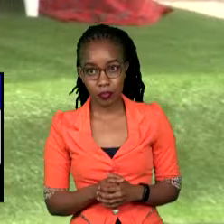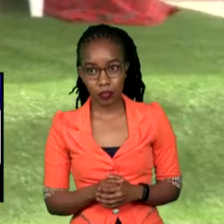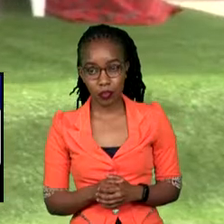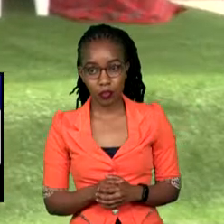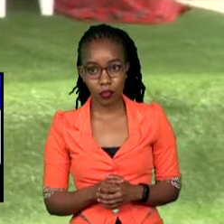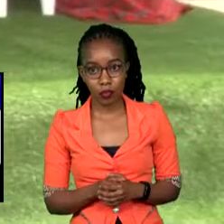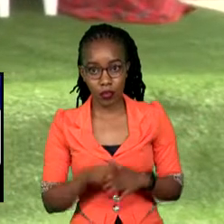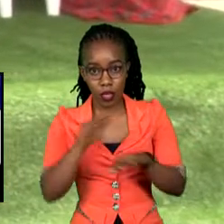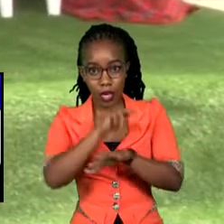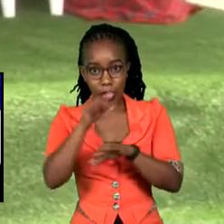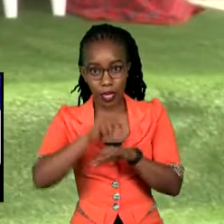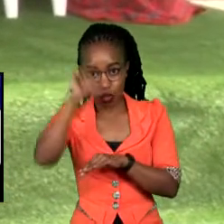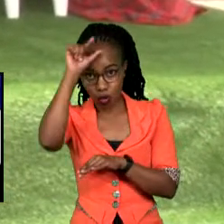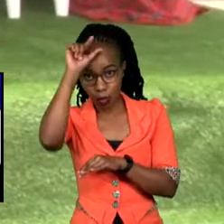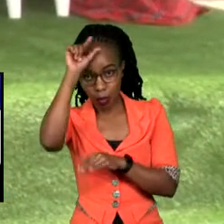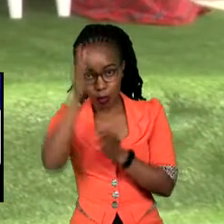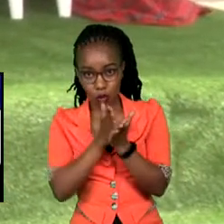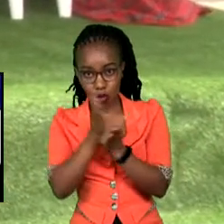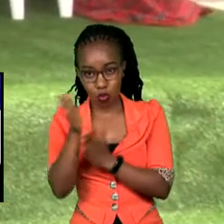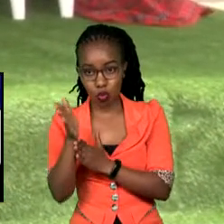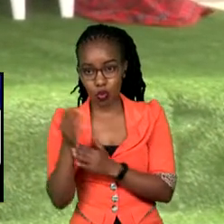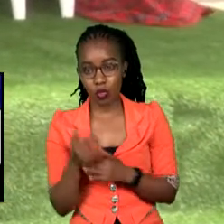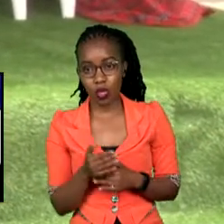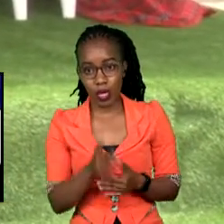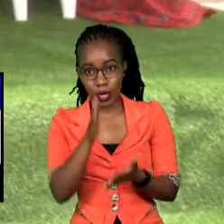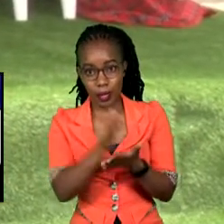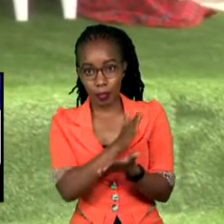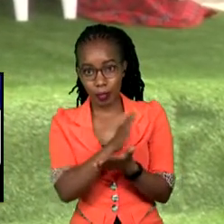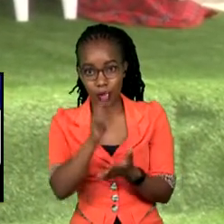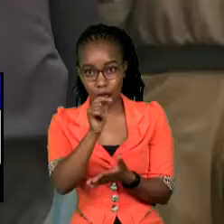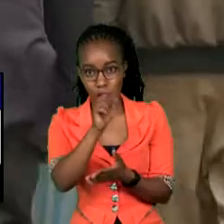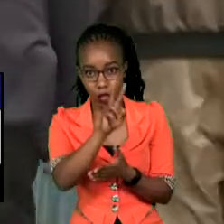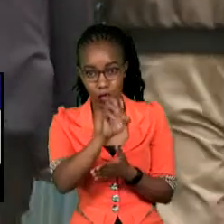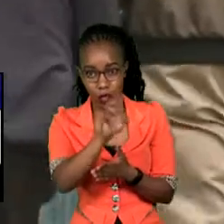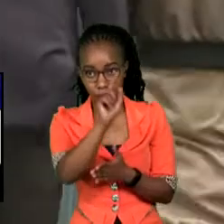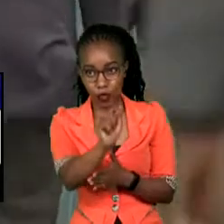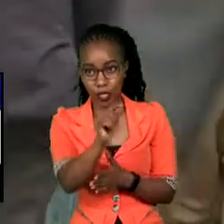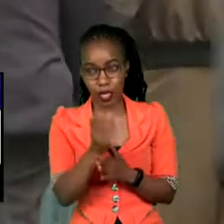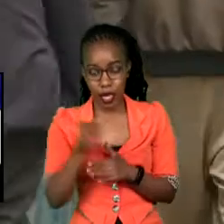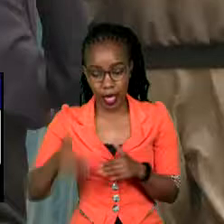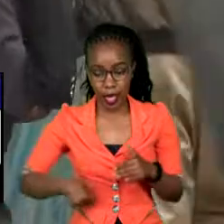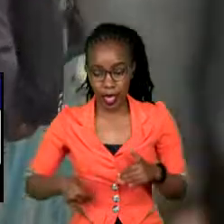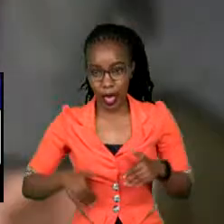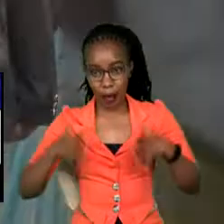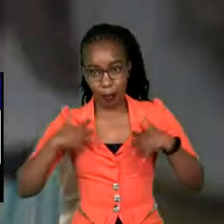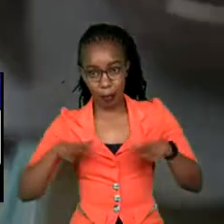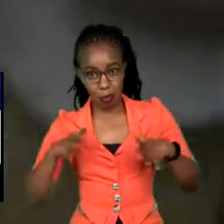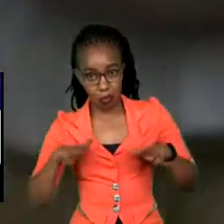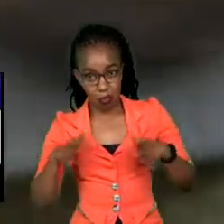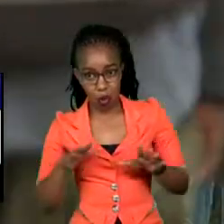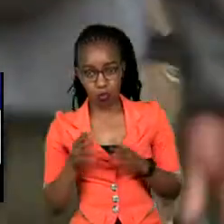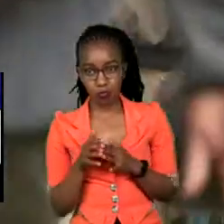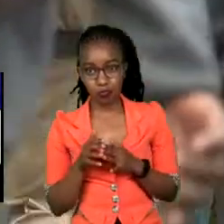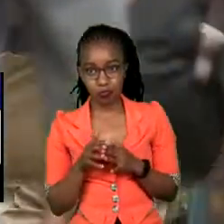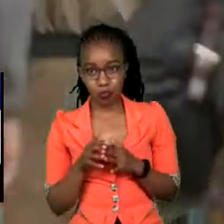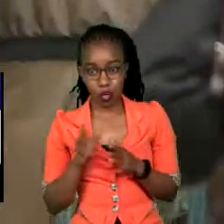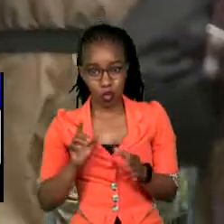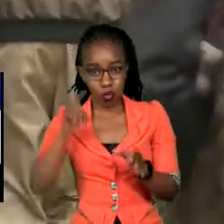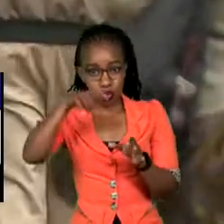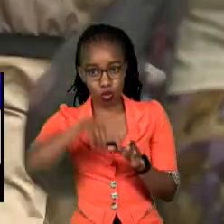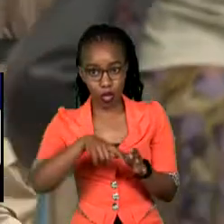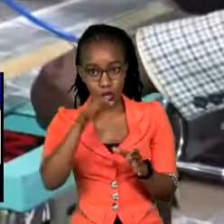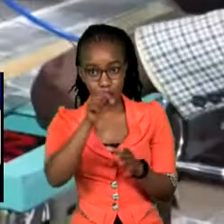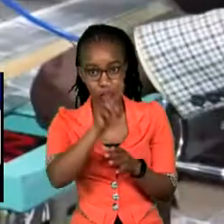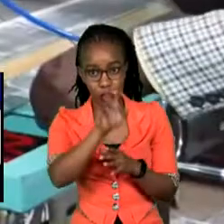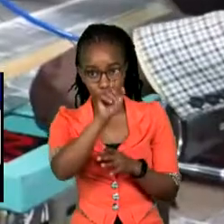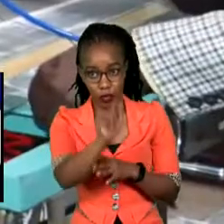The national government, through the State Department of TVETS, has issued a rallying call to the youth in the country to enroll to TVET institutions, not